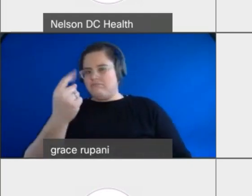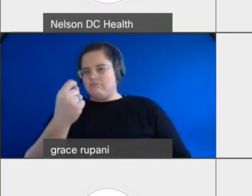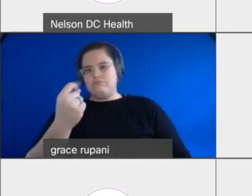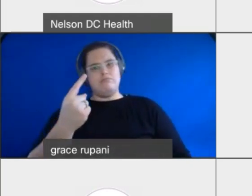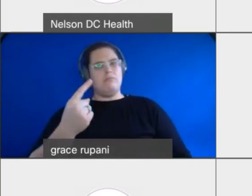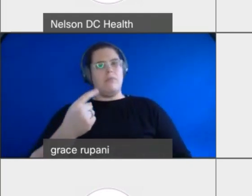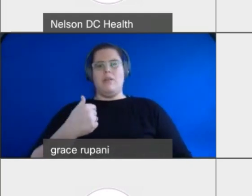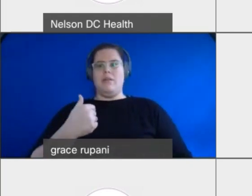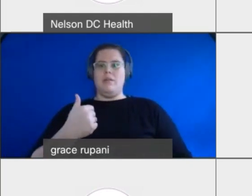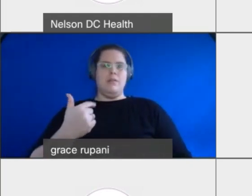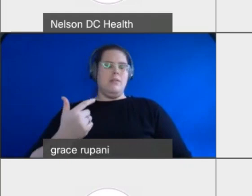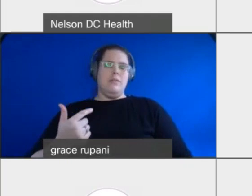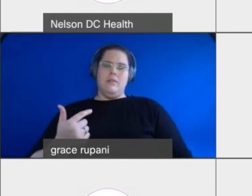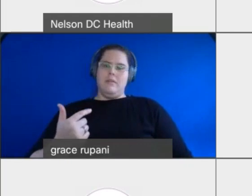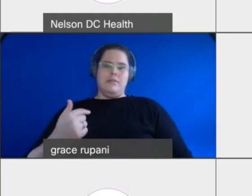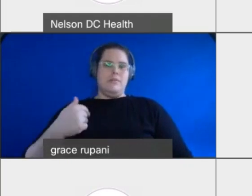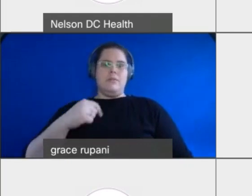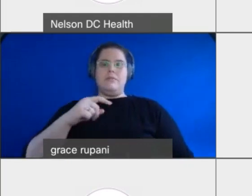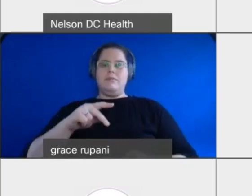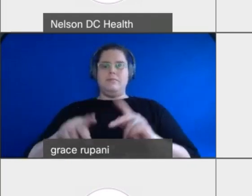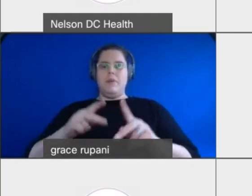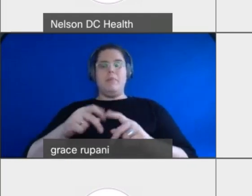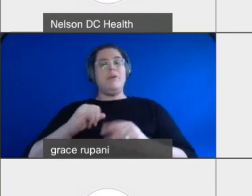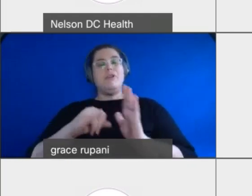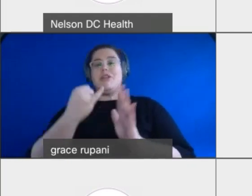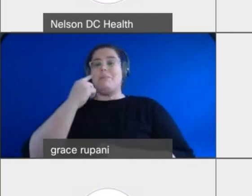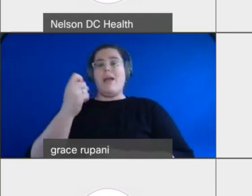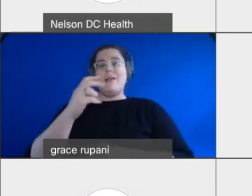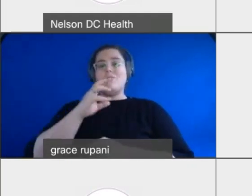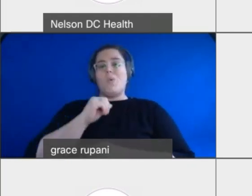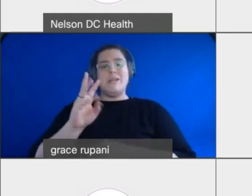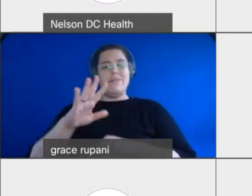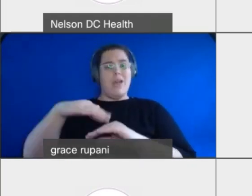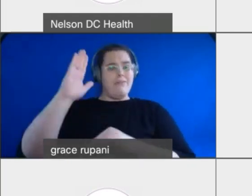higher risk than a person just because the person is 65.